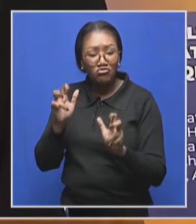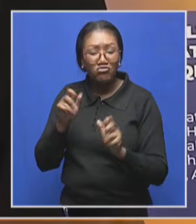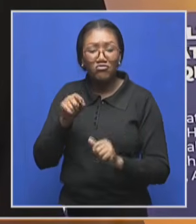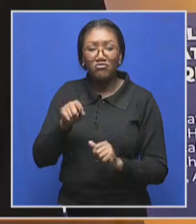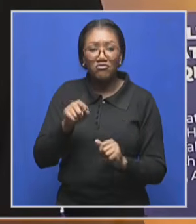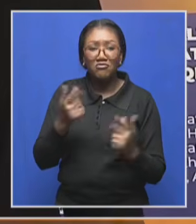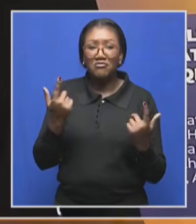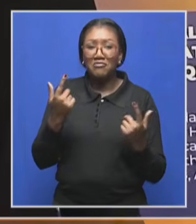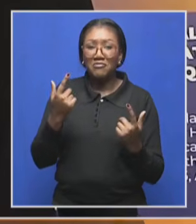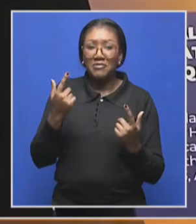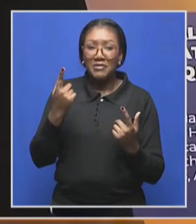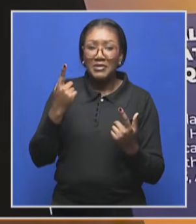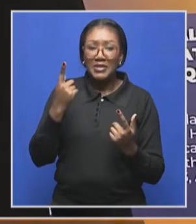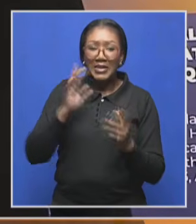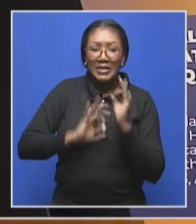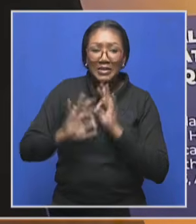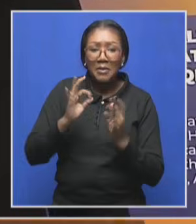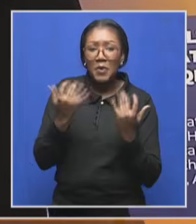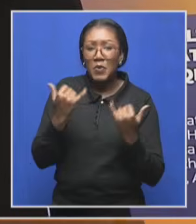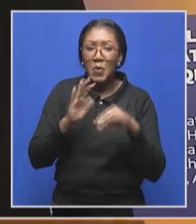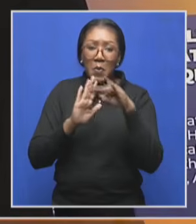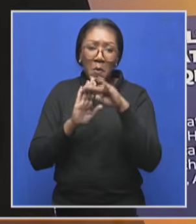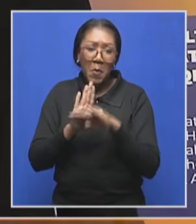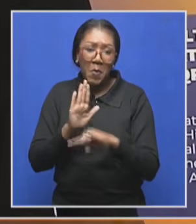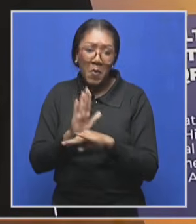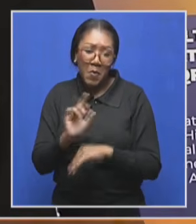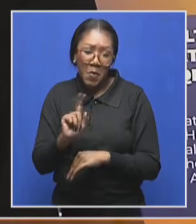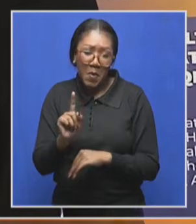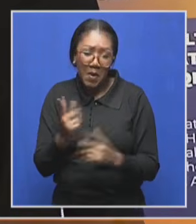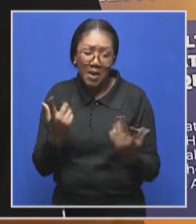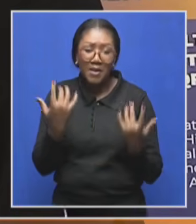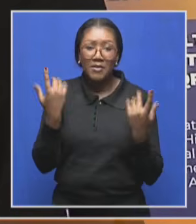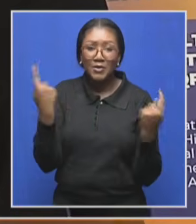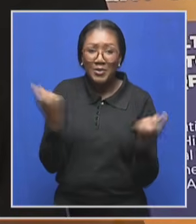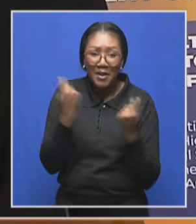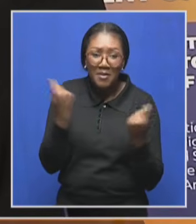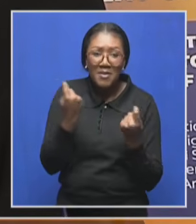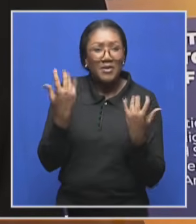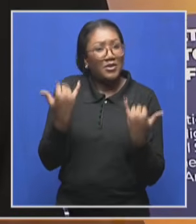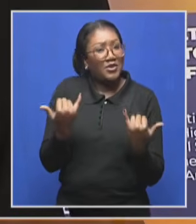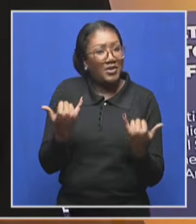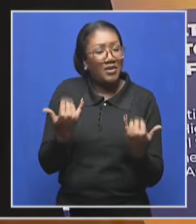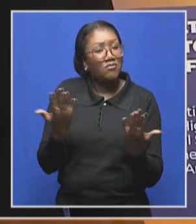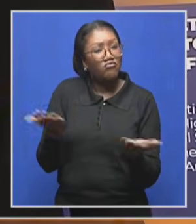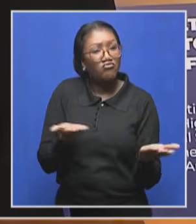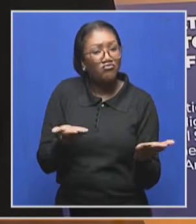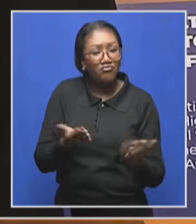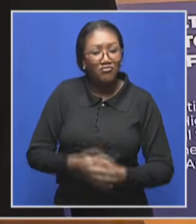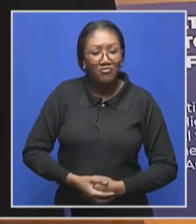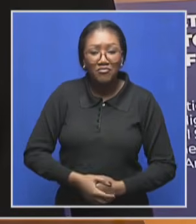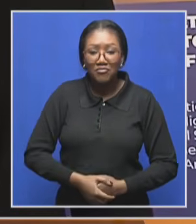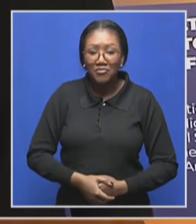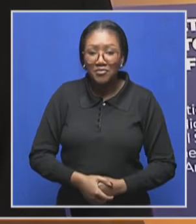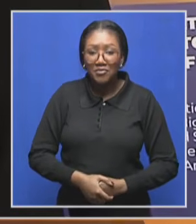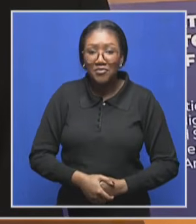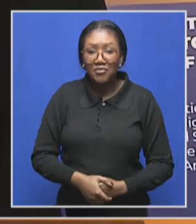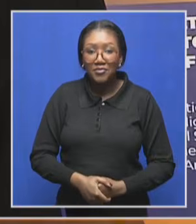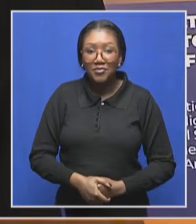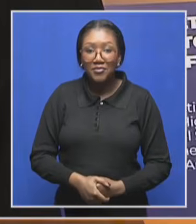about what is to be unveiled as part of this Jubilee celebration. So let me hand it to you.